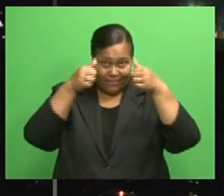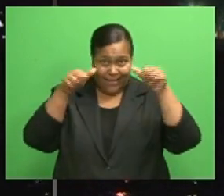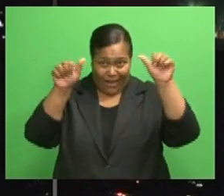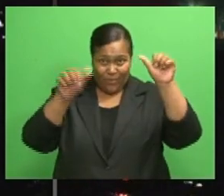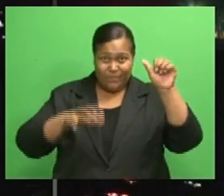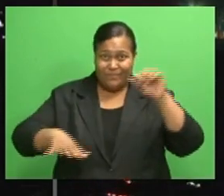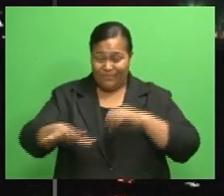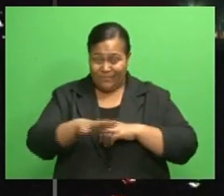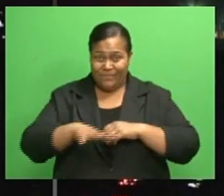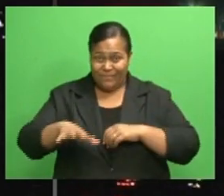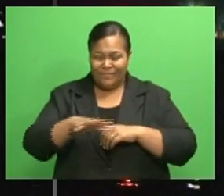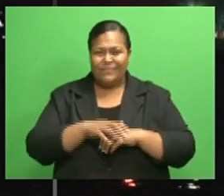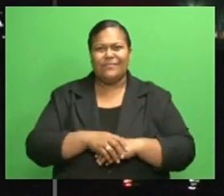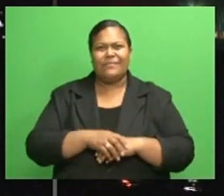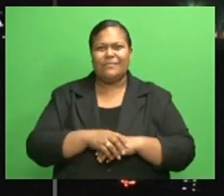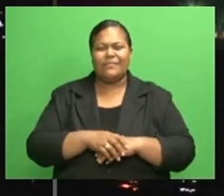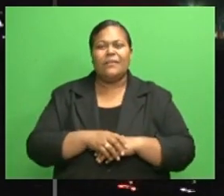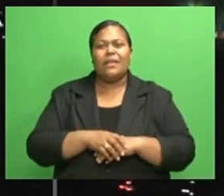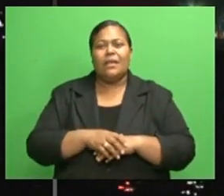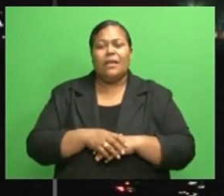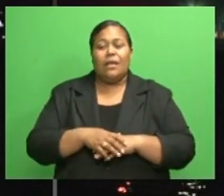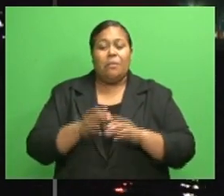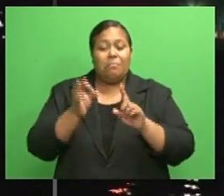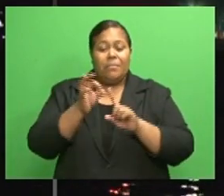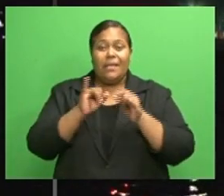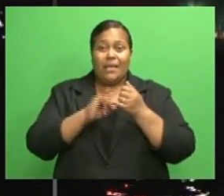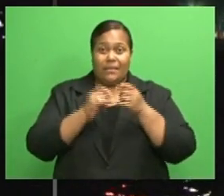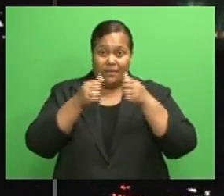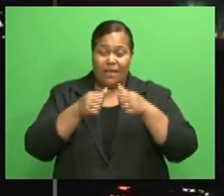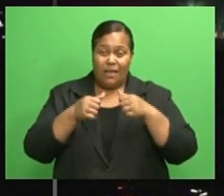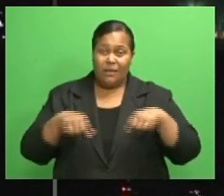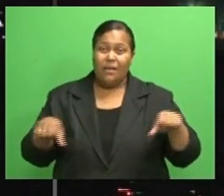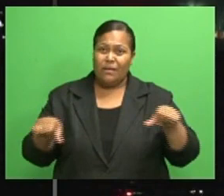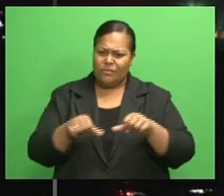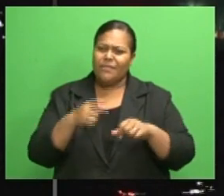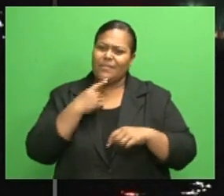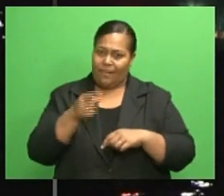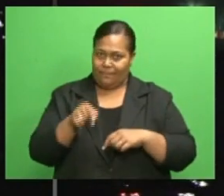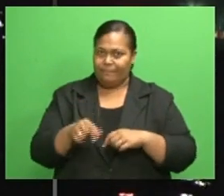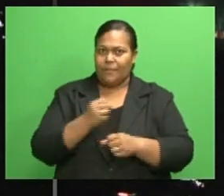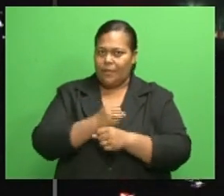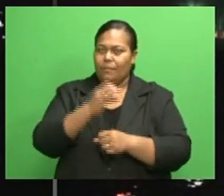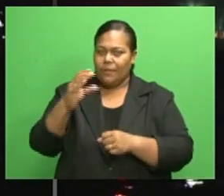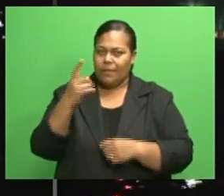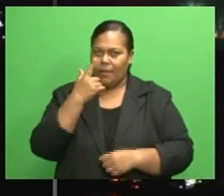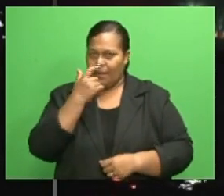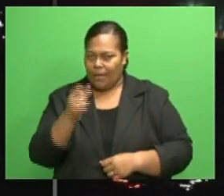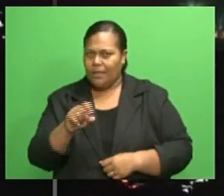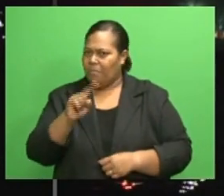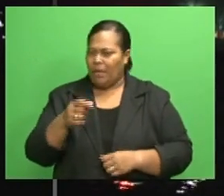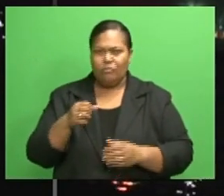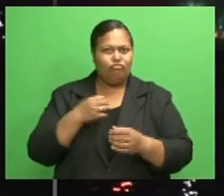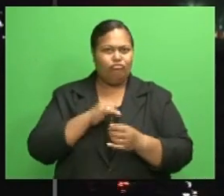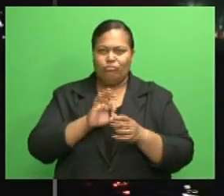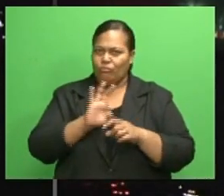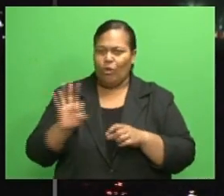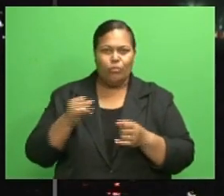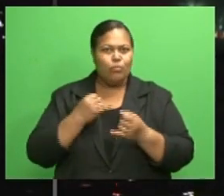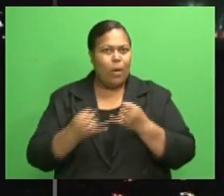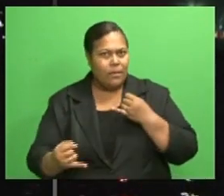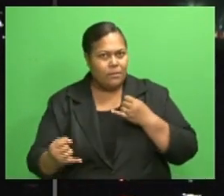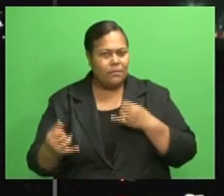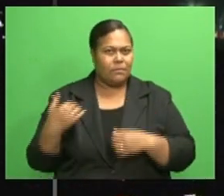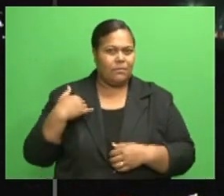Permanent Secretary for Agriculture Ritesh Das says the company is lucky in that the impact has not been substantial and operations